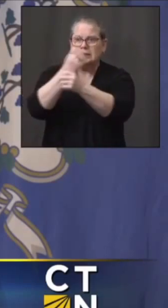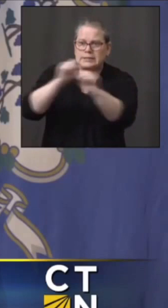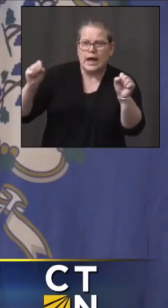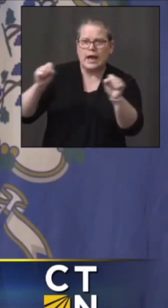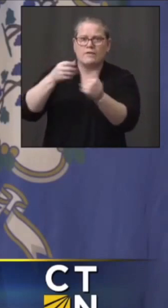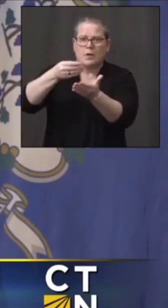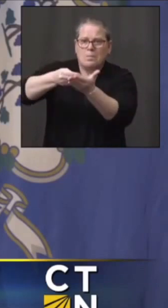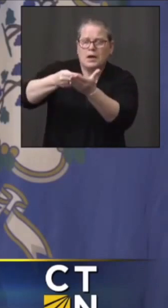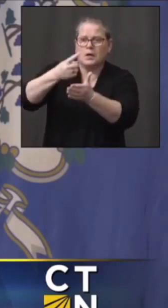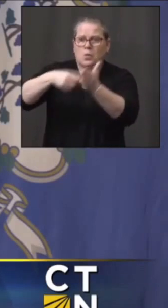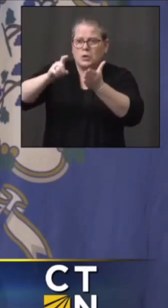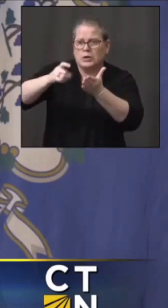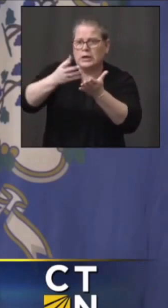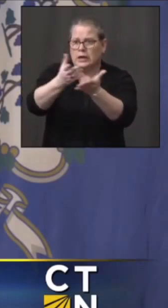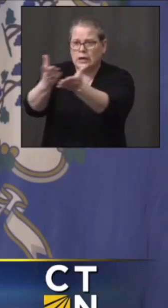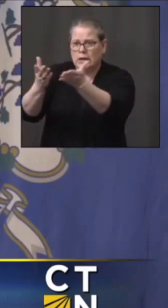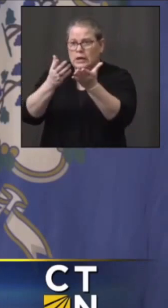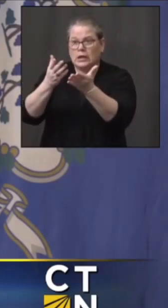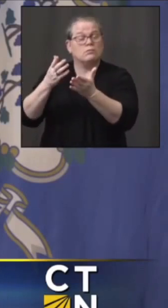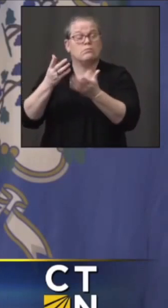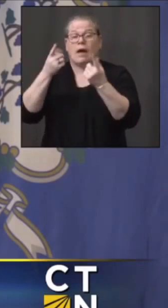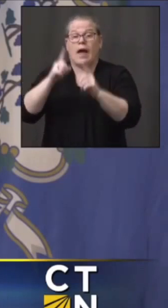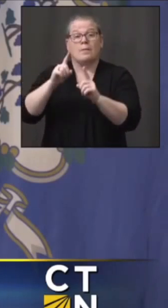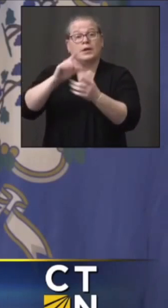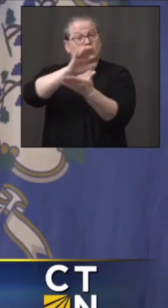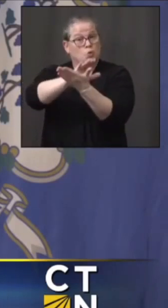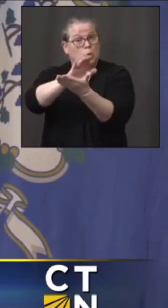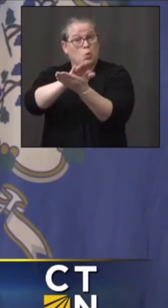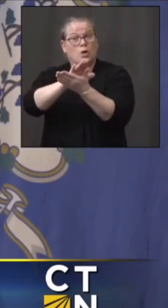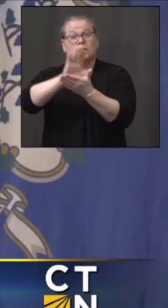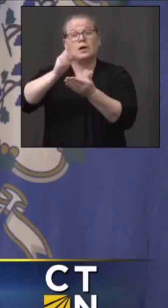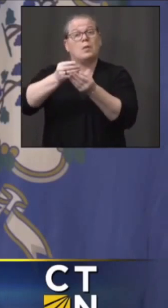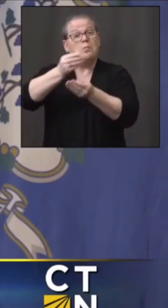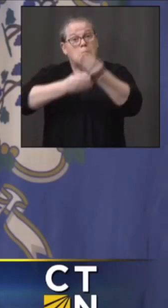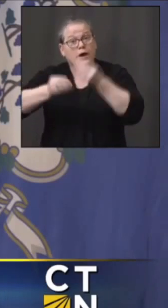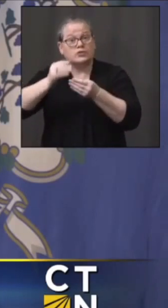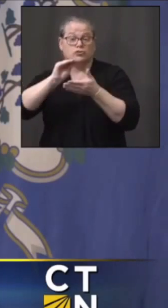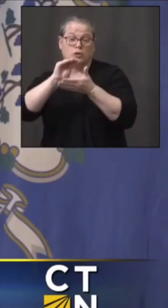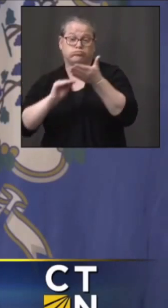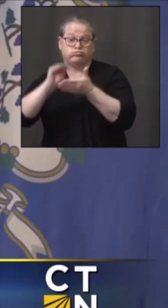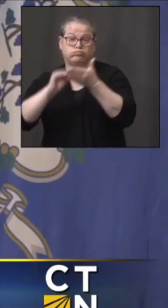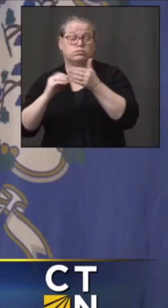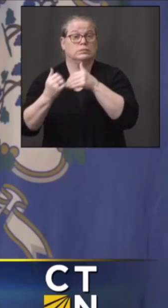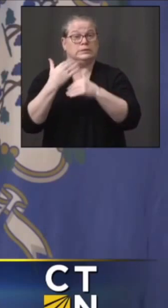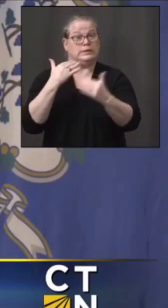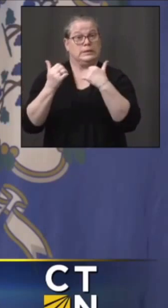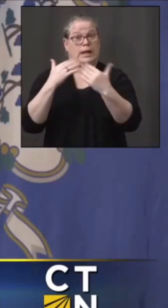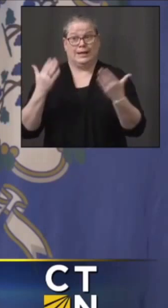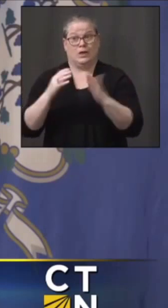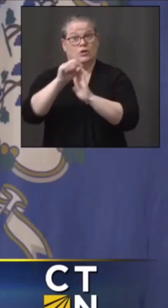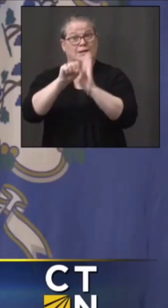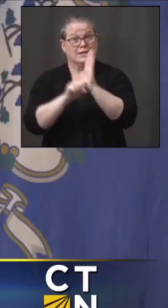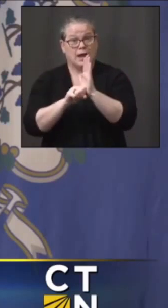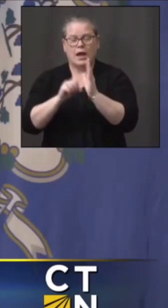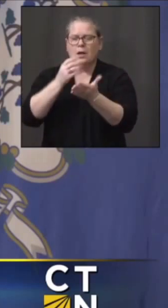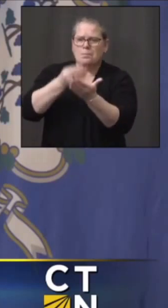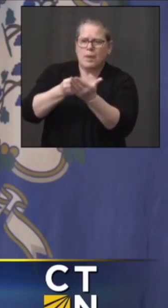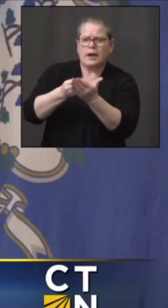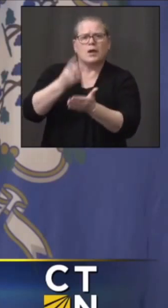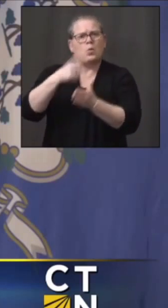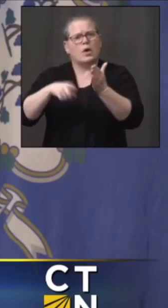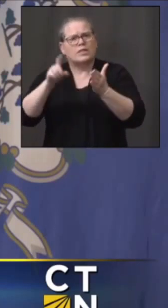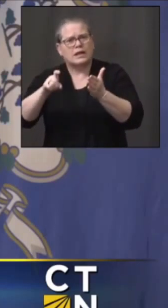they submitted their budgets, and I think she was able to answer their questions, provide the funding they needed so they'd be able to open the